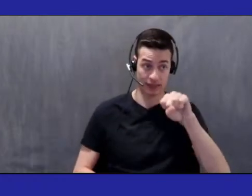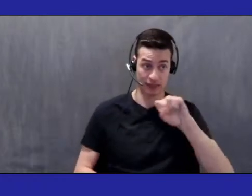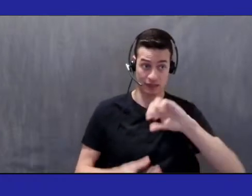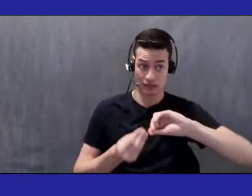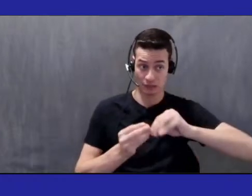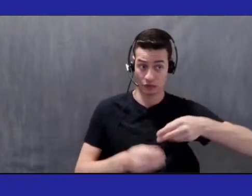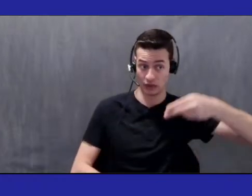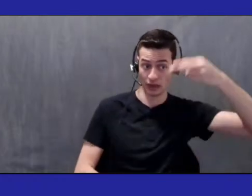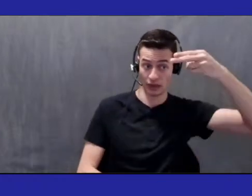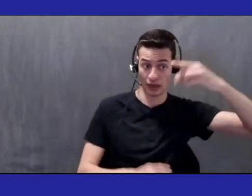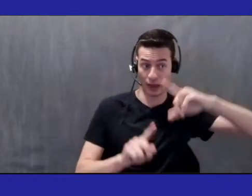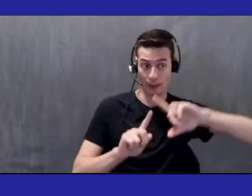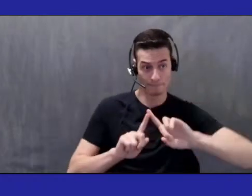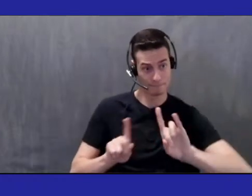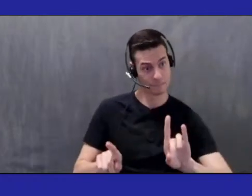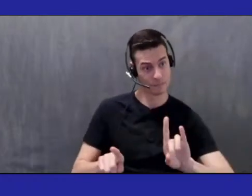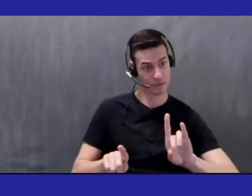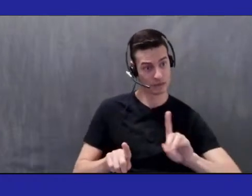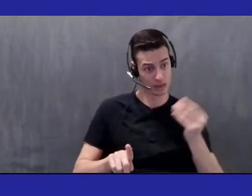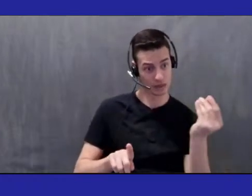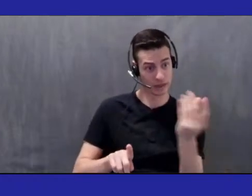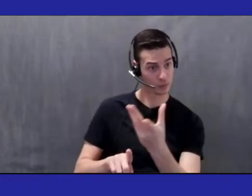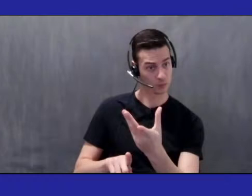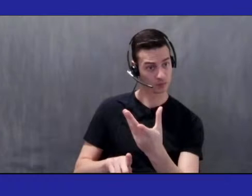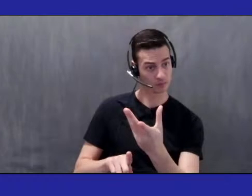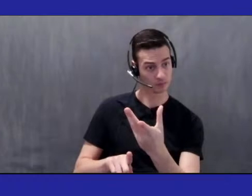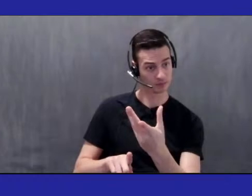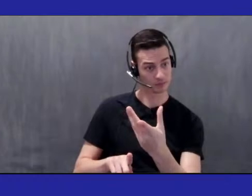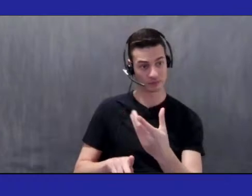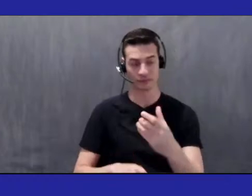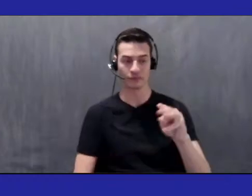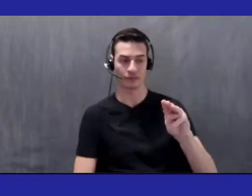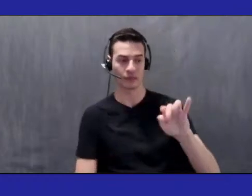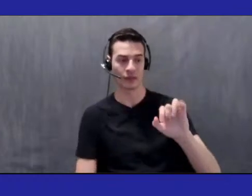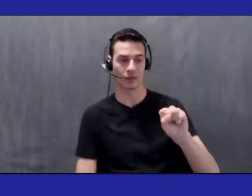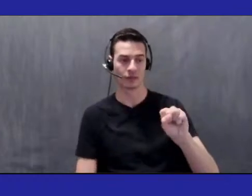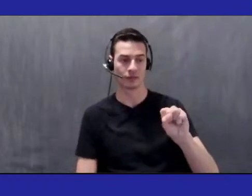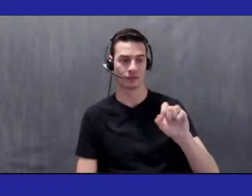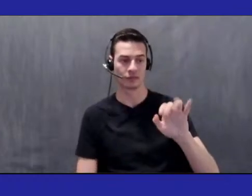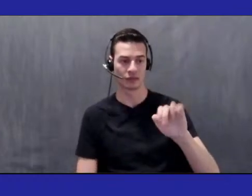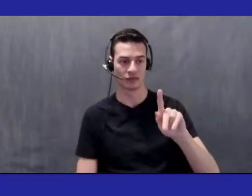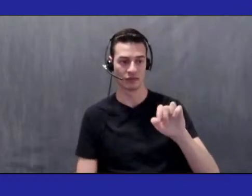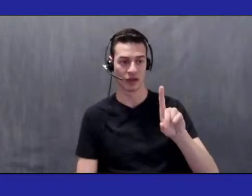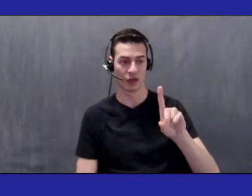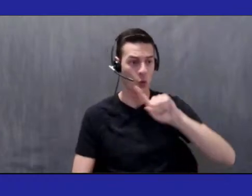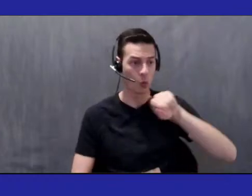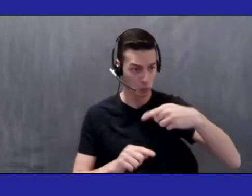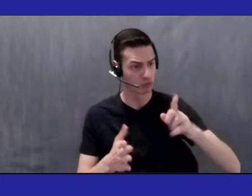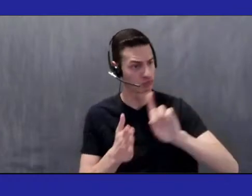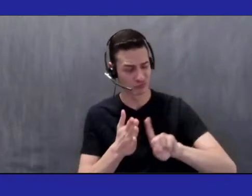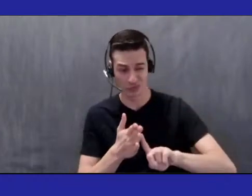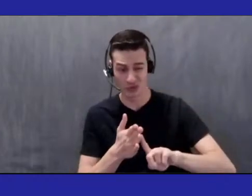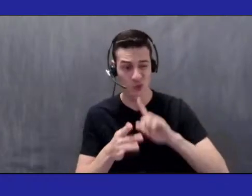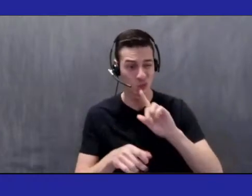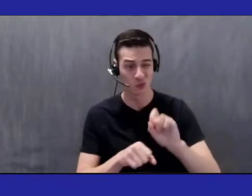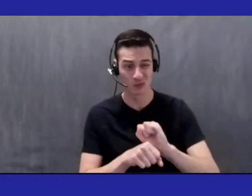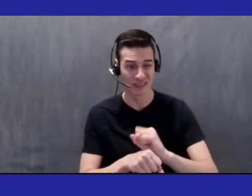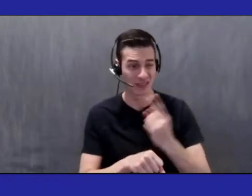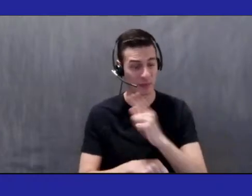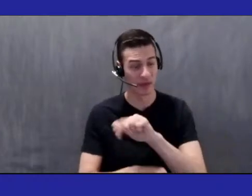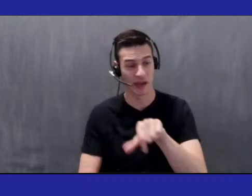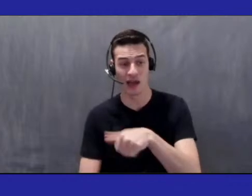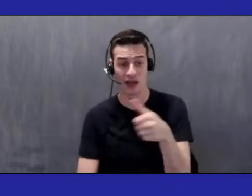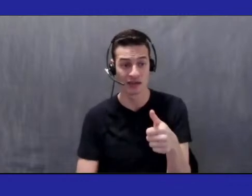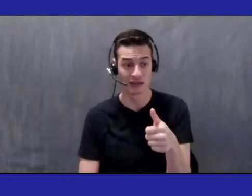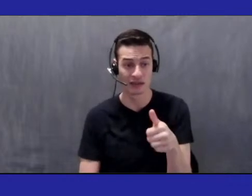high, however, it's misfiled. It's not really sexual harassment when we looked into it. Externally, internally, it's